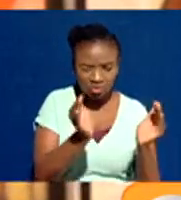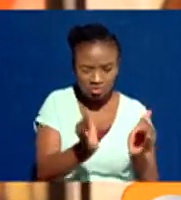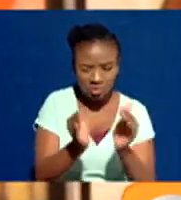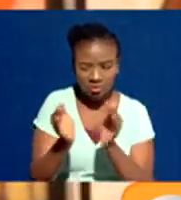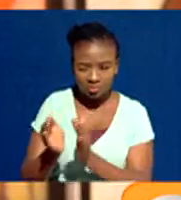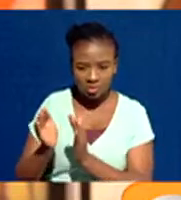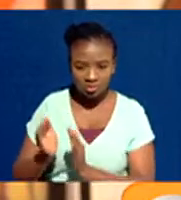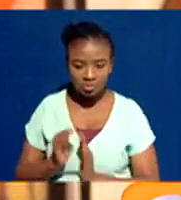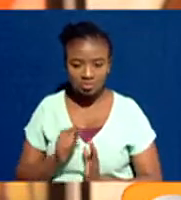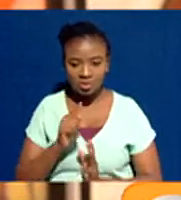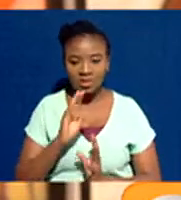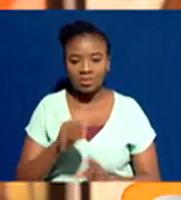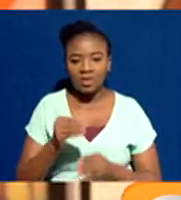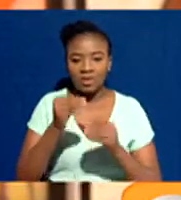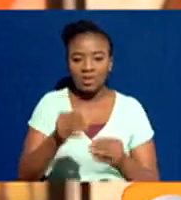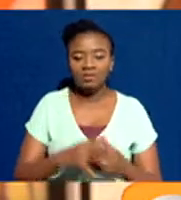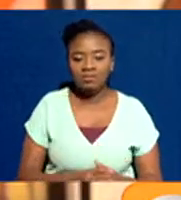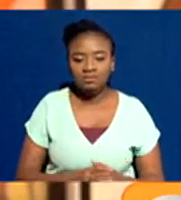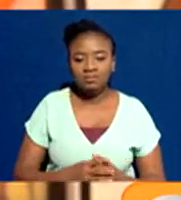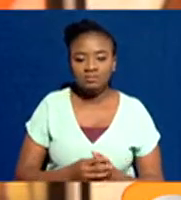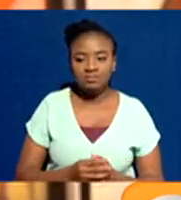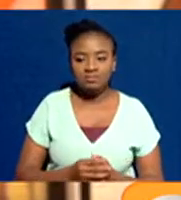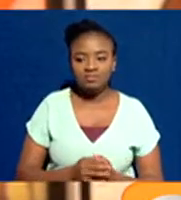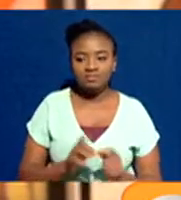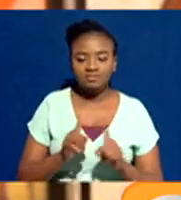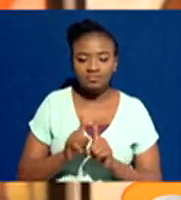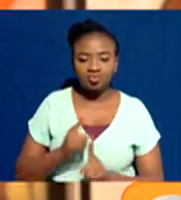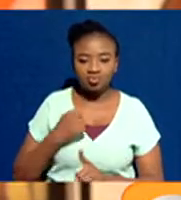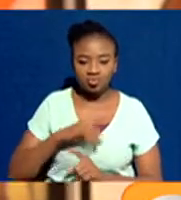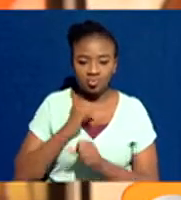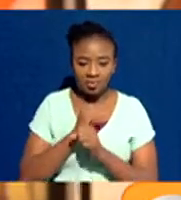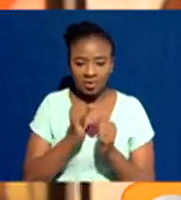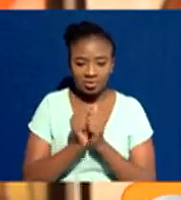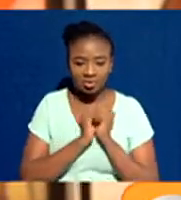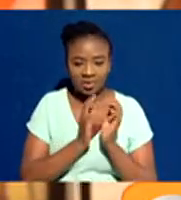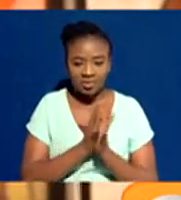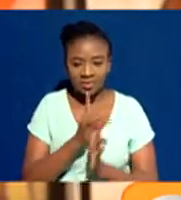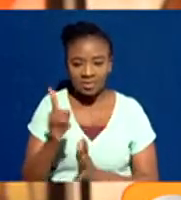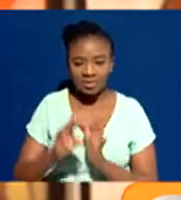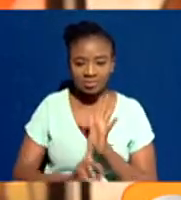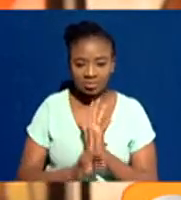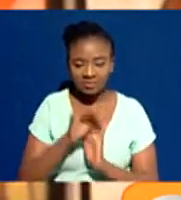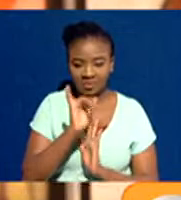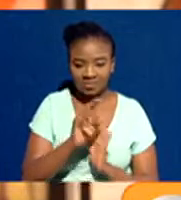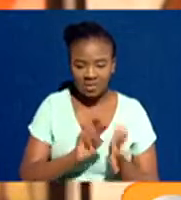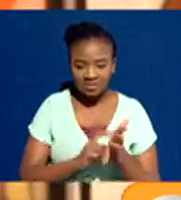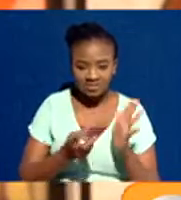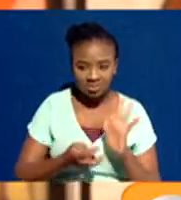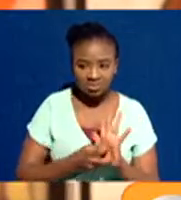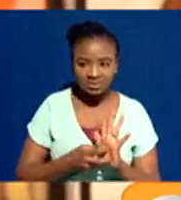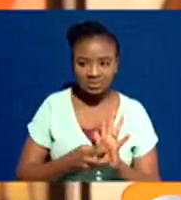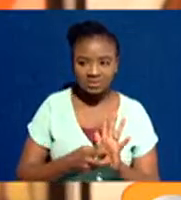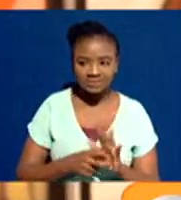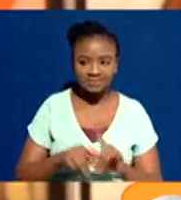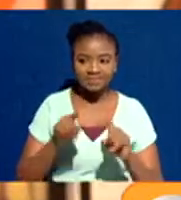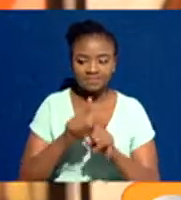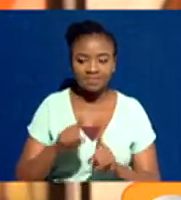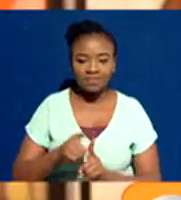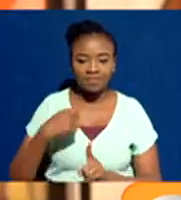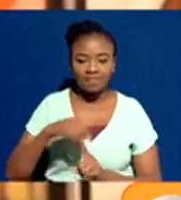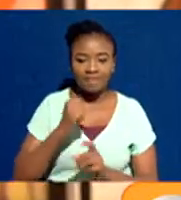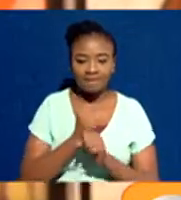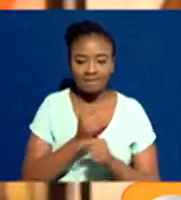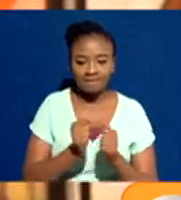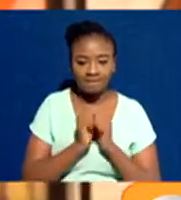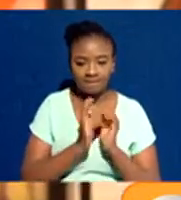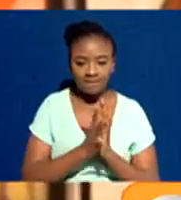provide offtake. We will be working with them to develop the project and also